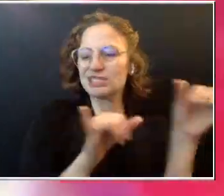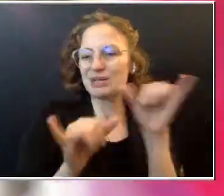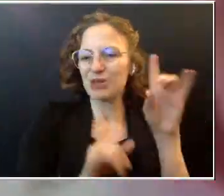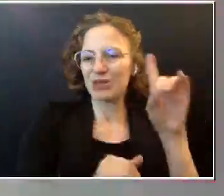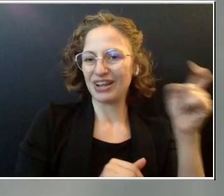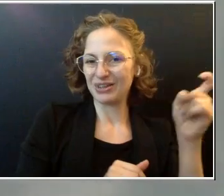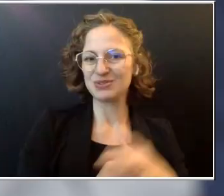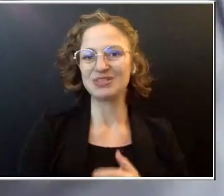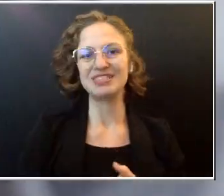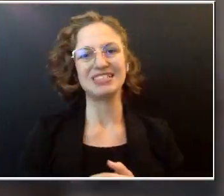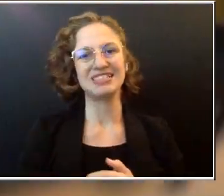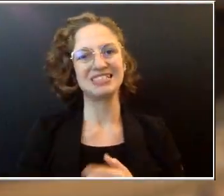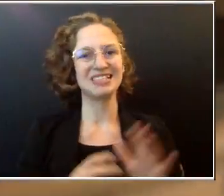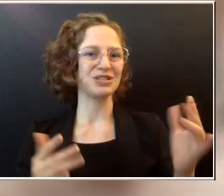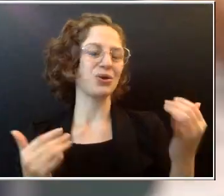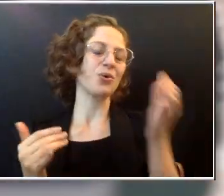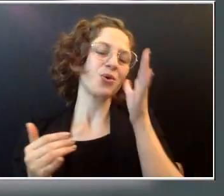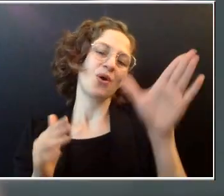They Now?